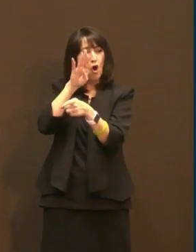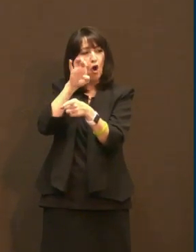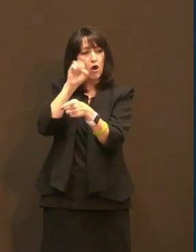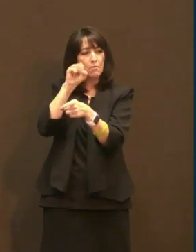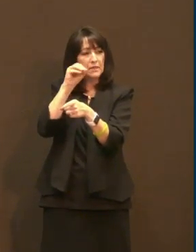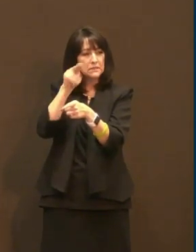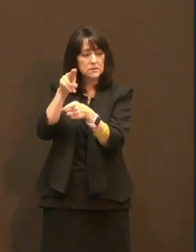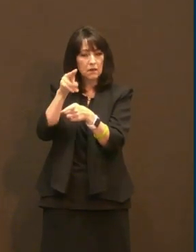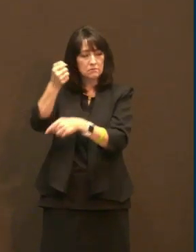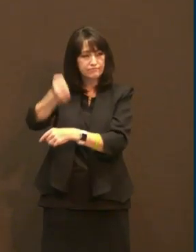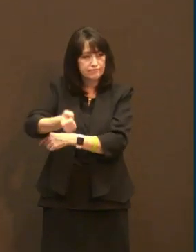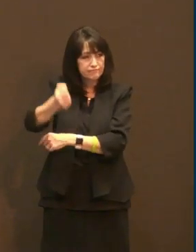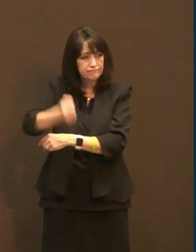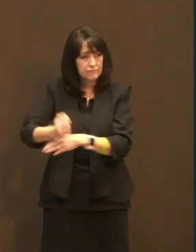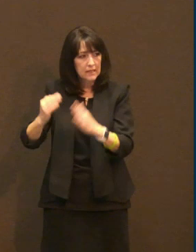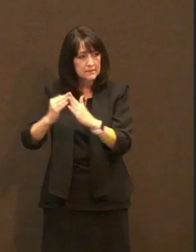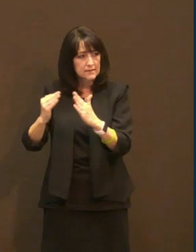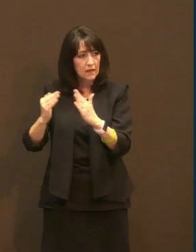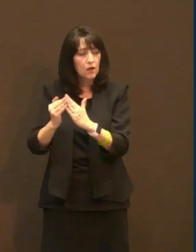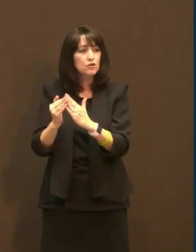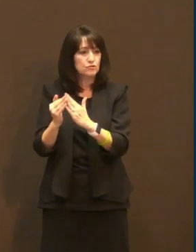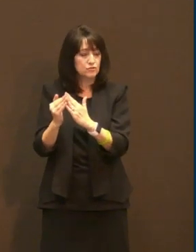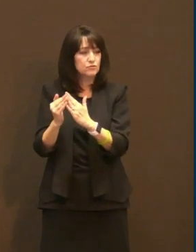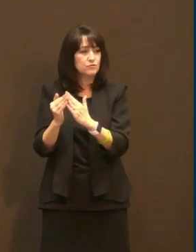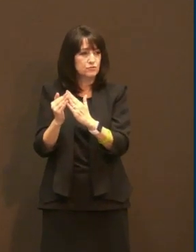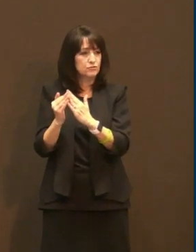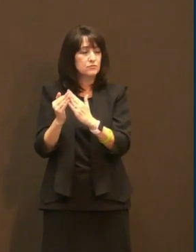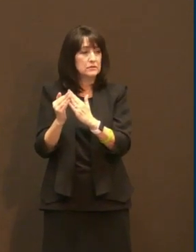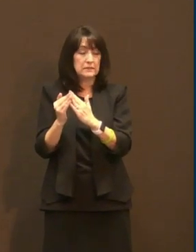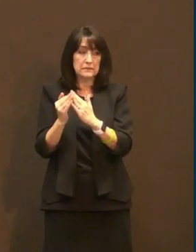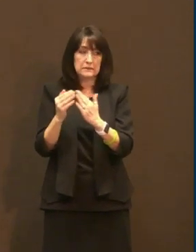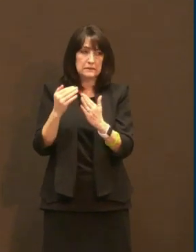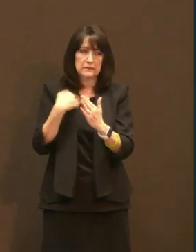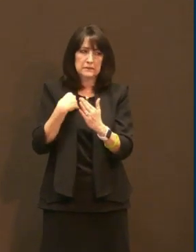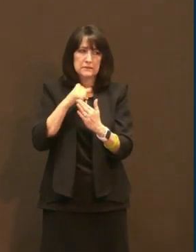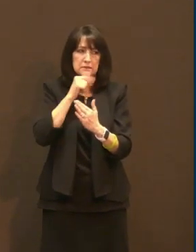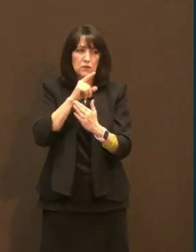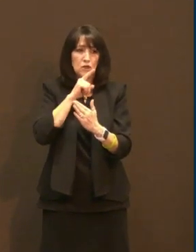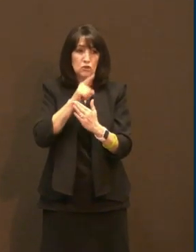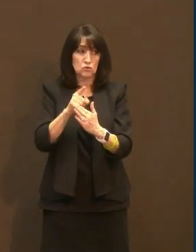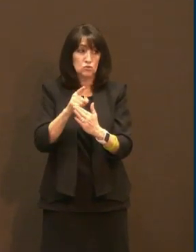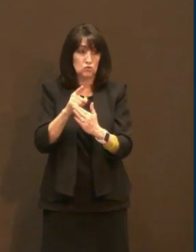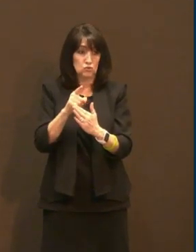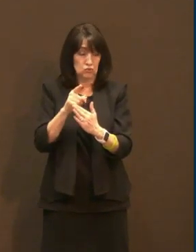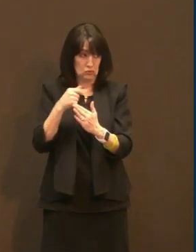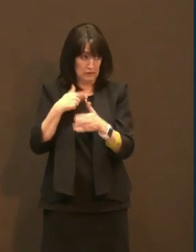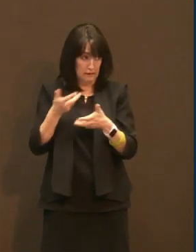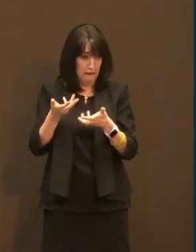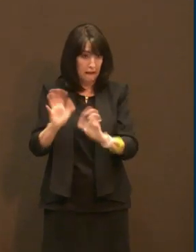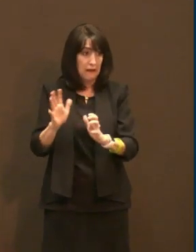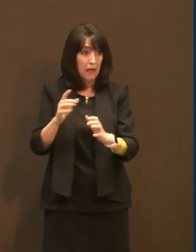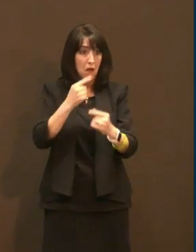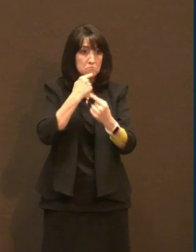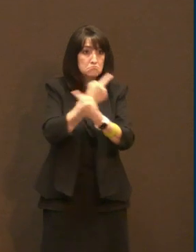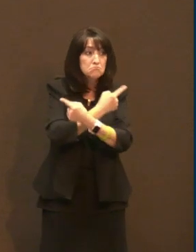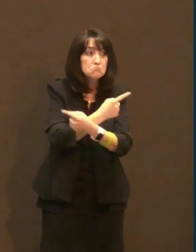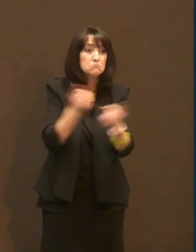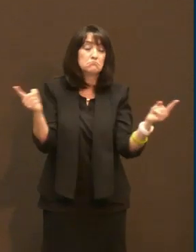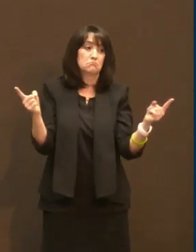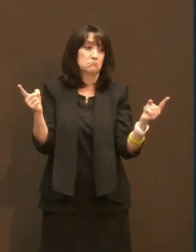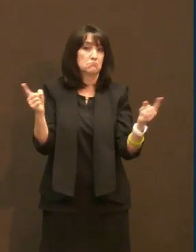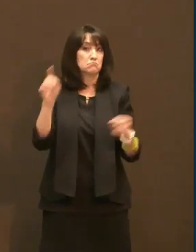we, do we have the legal authority to release those data. They do obviously